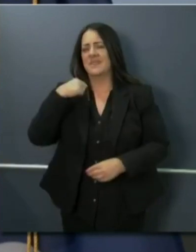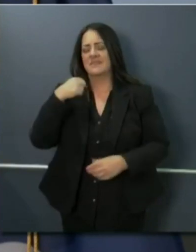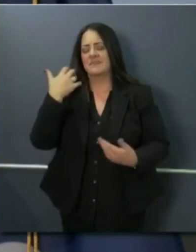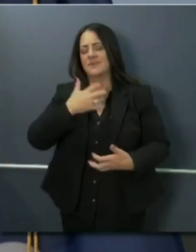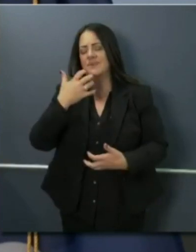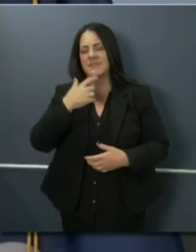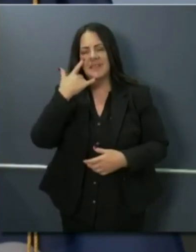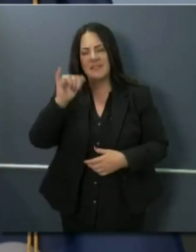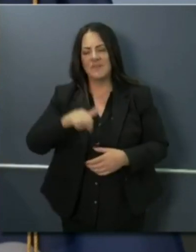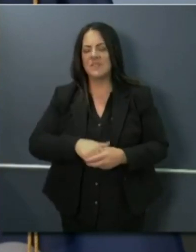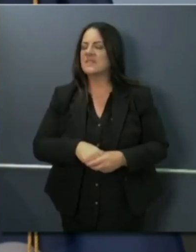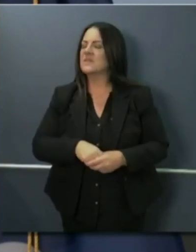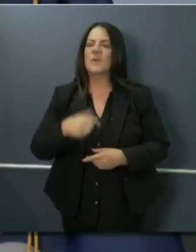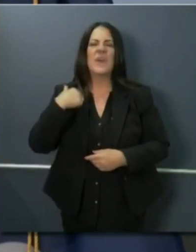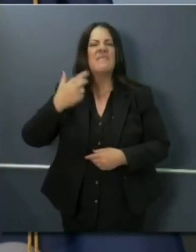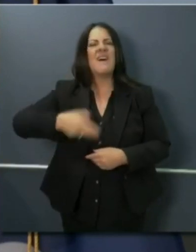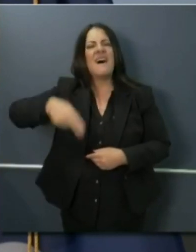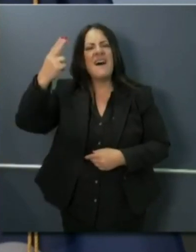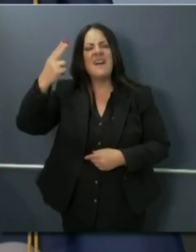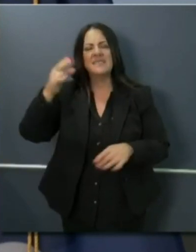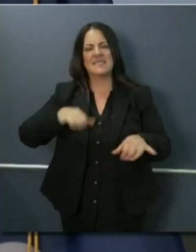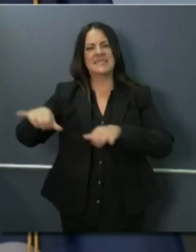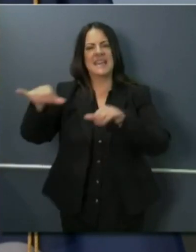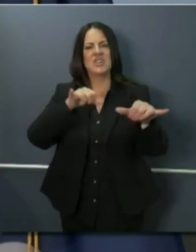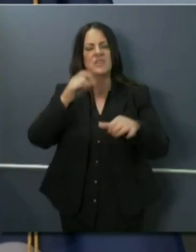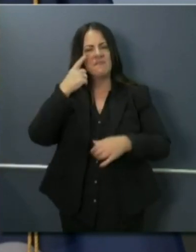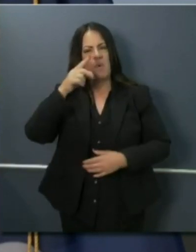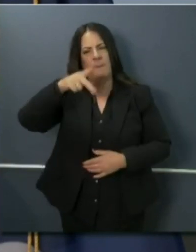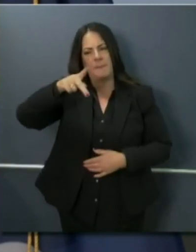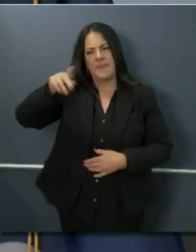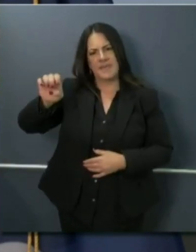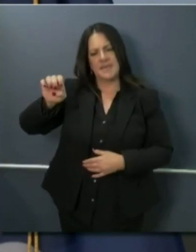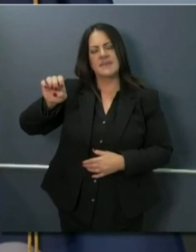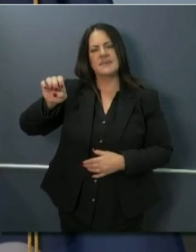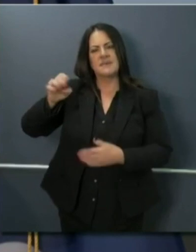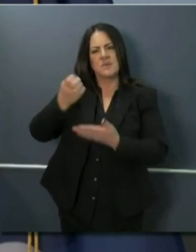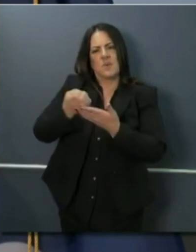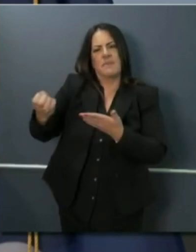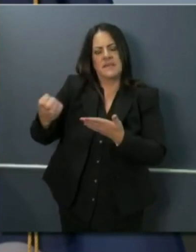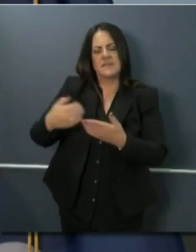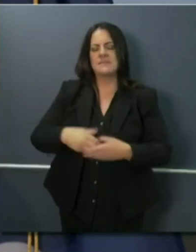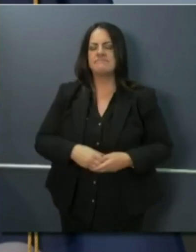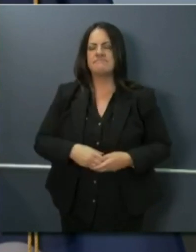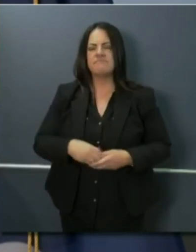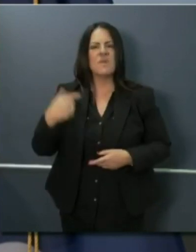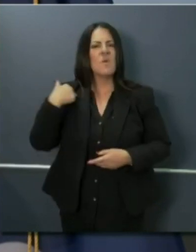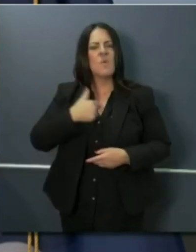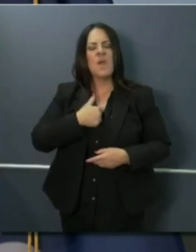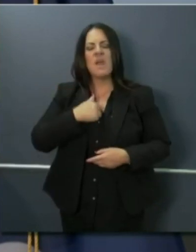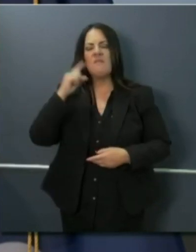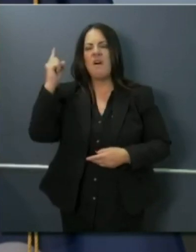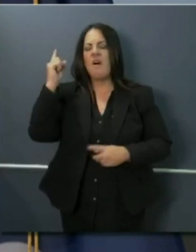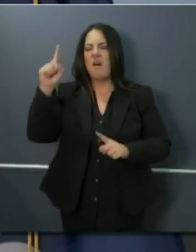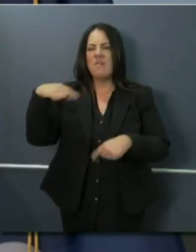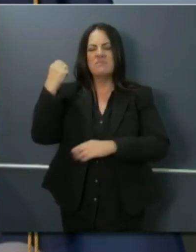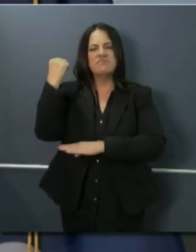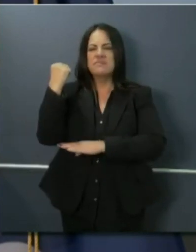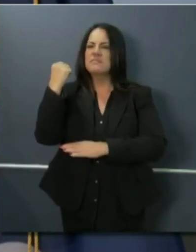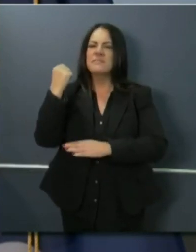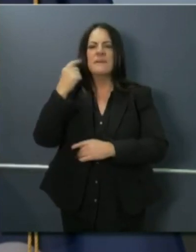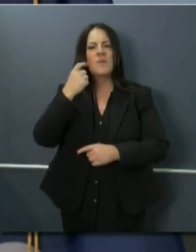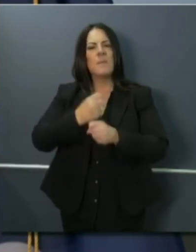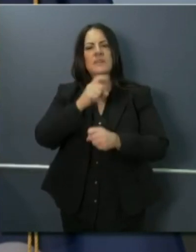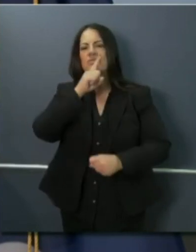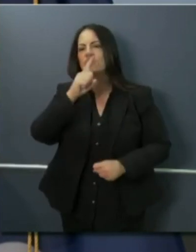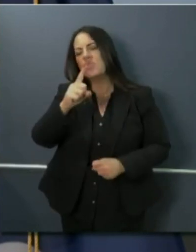in fact, the highest standards of personal protection, long championed by the Medical Association, long championed